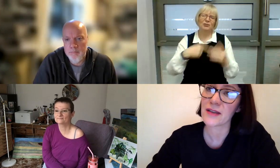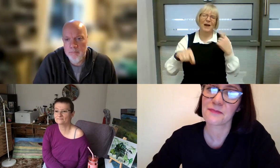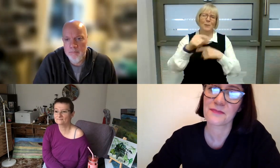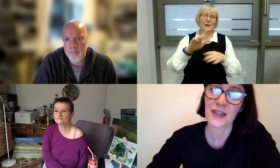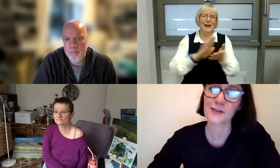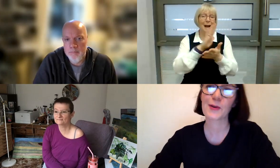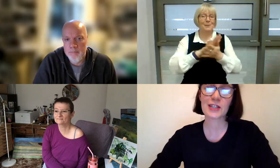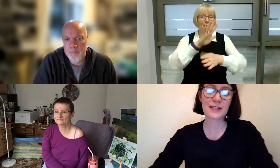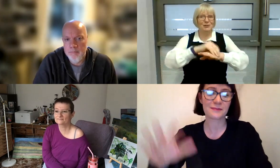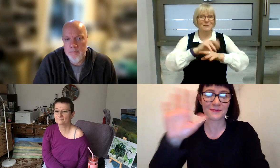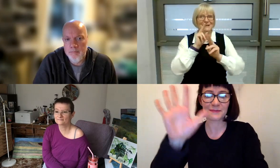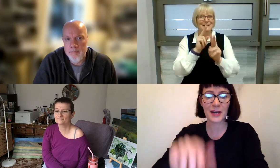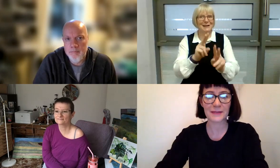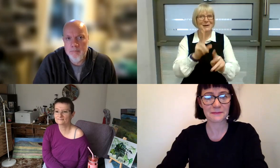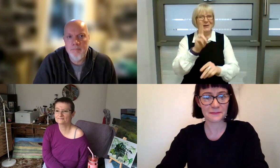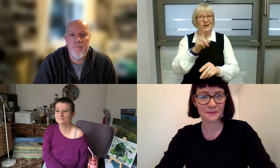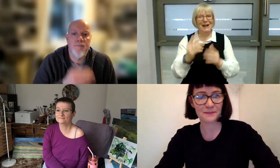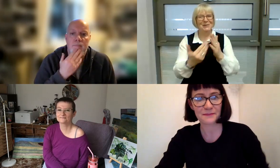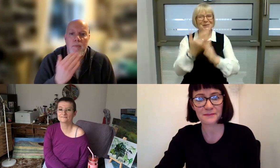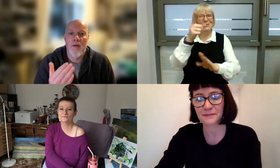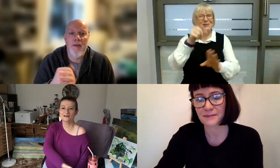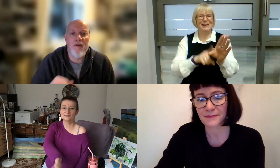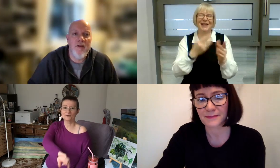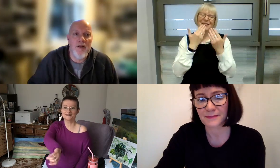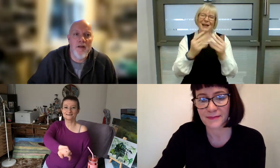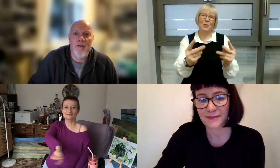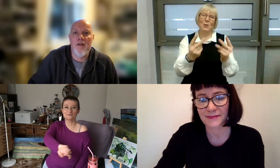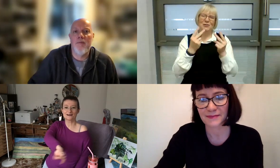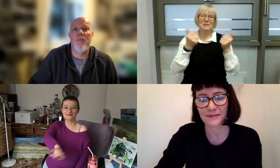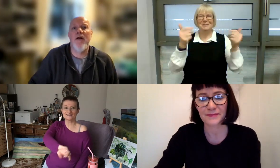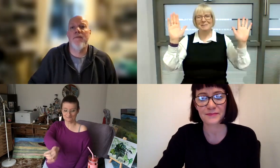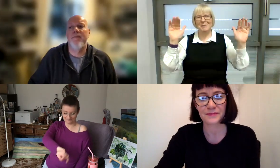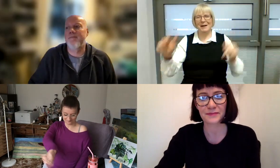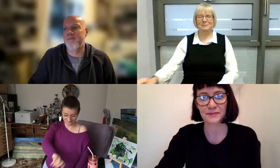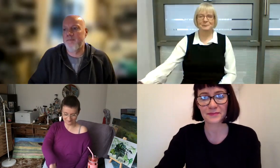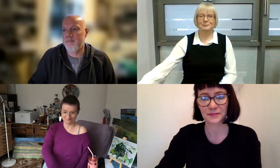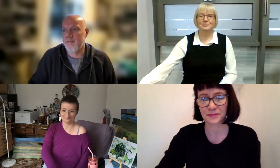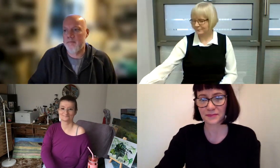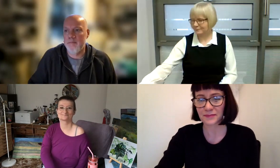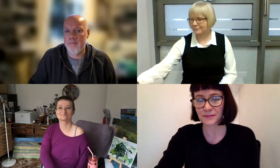new year. Thanks for watching. Bye. Bye. Thank you, Tanya. Thank you. Bye-bye.